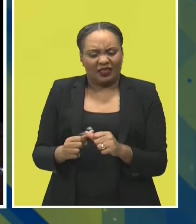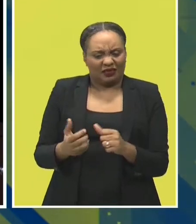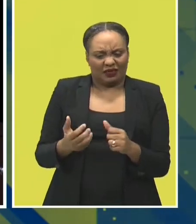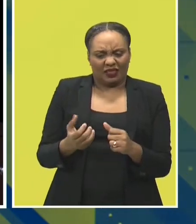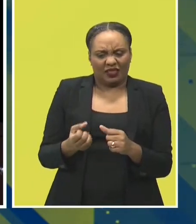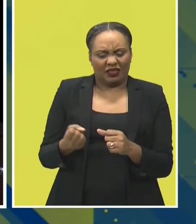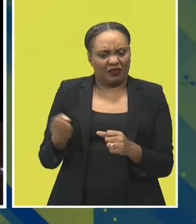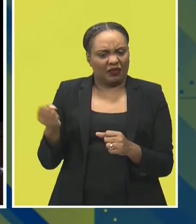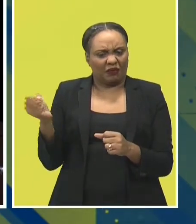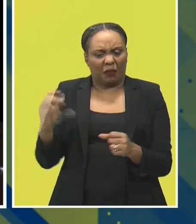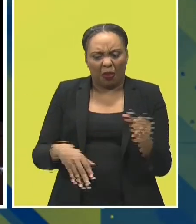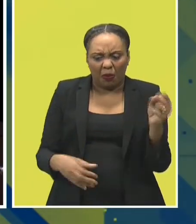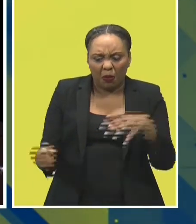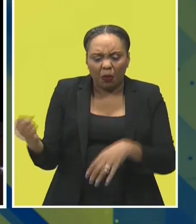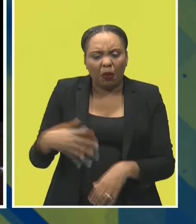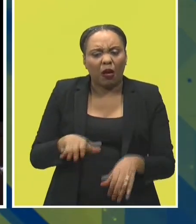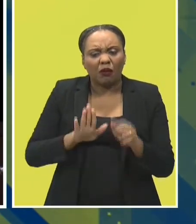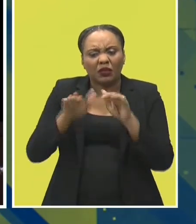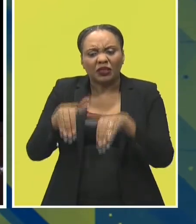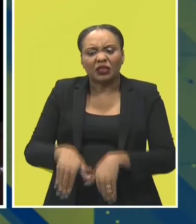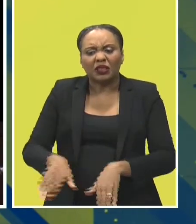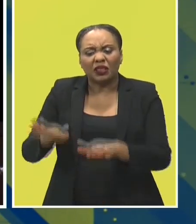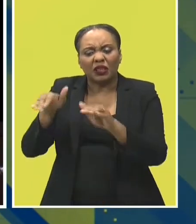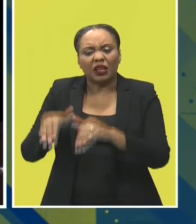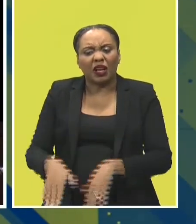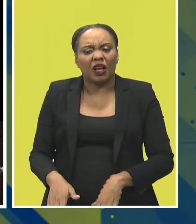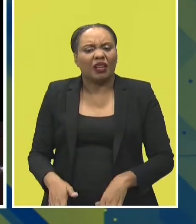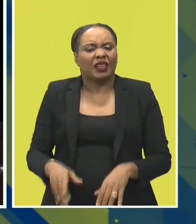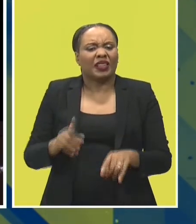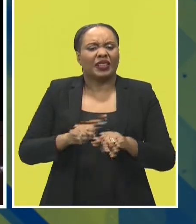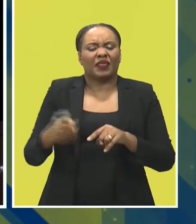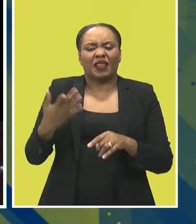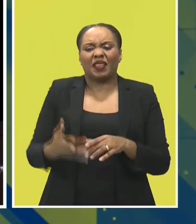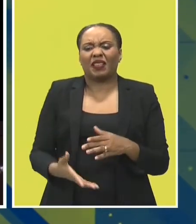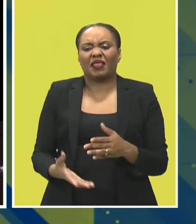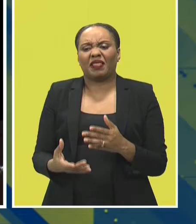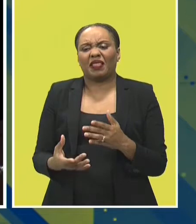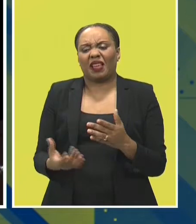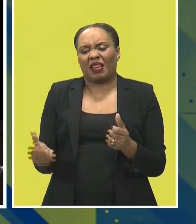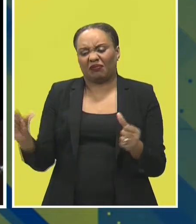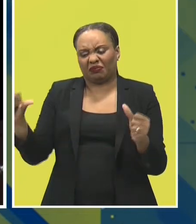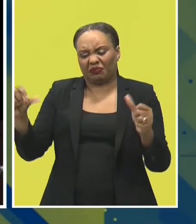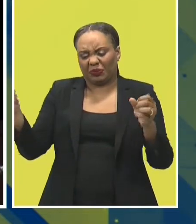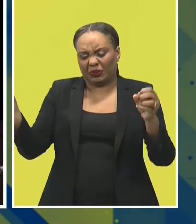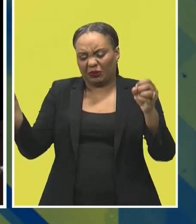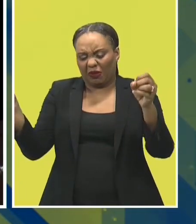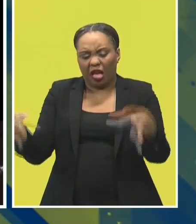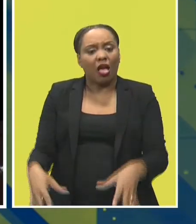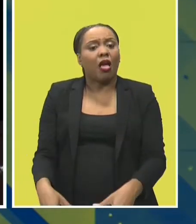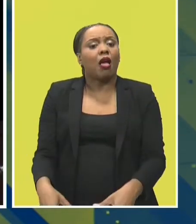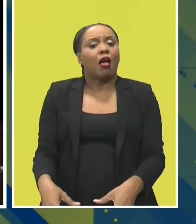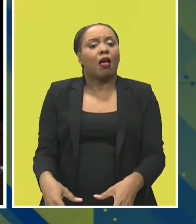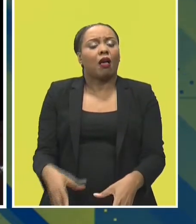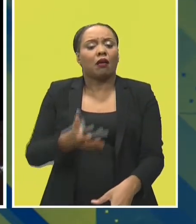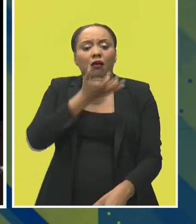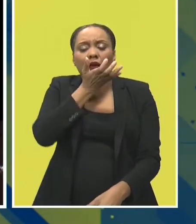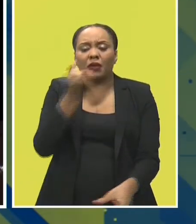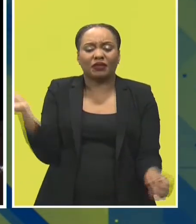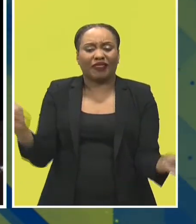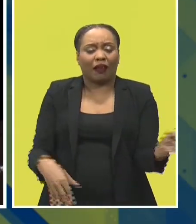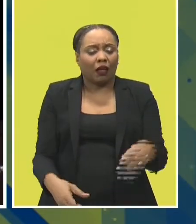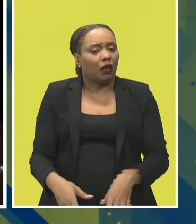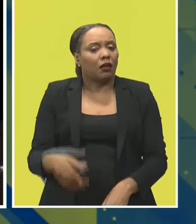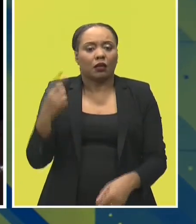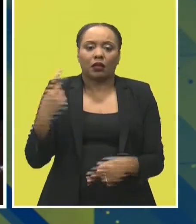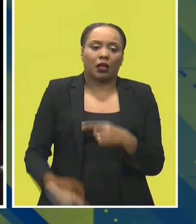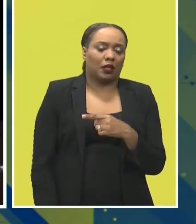treated to the ocean. We've come to the realization that we cannot continue to dispose of garbage the way that we have traditionally disposed of garbage.